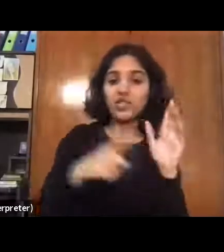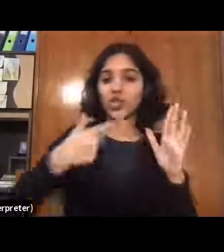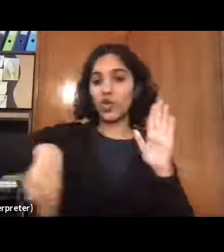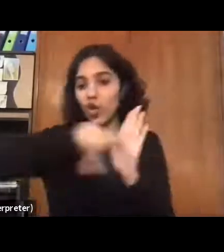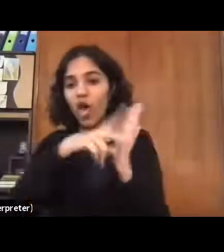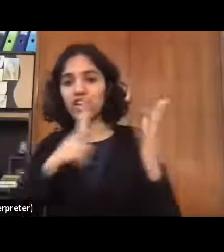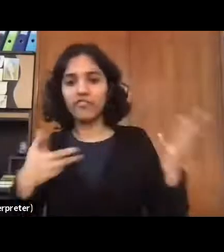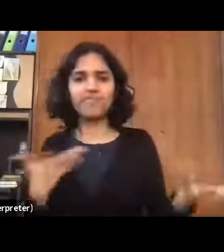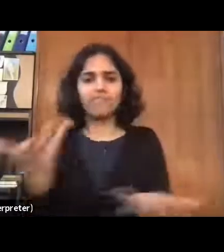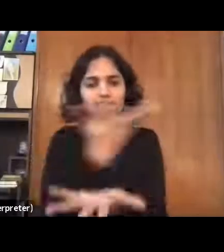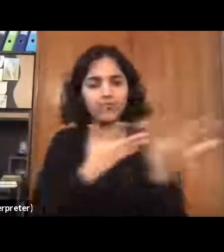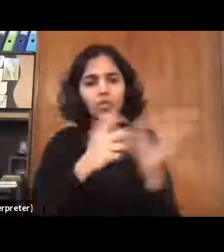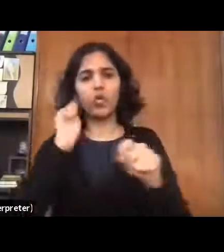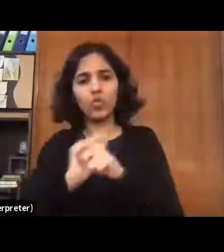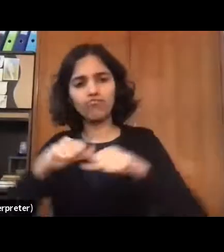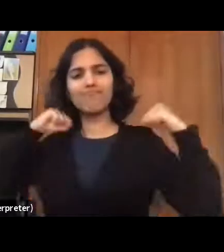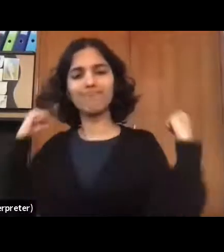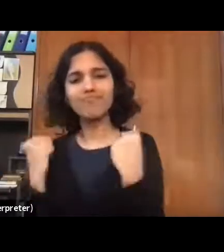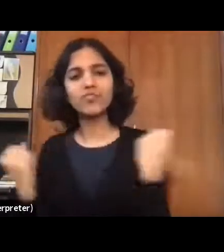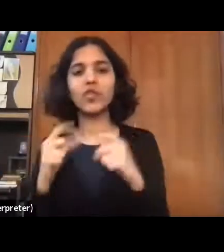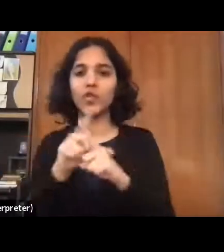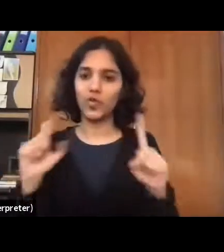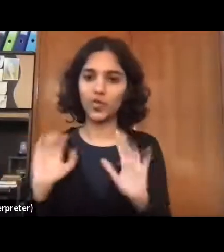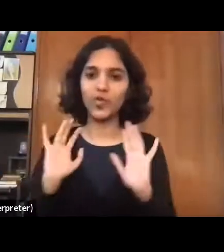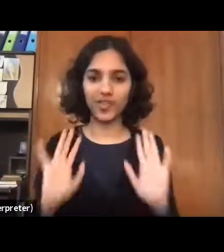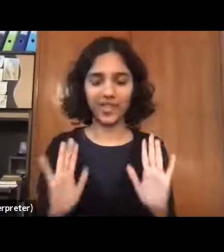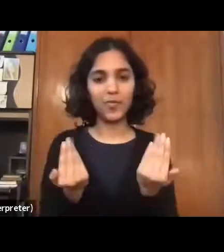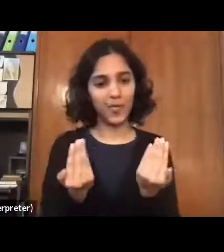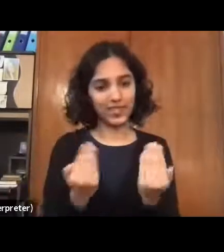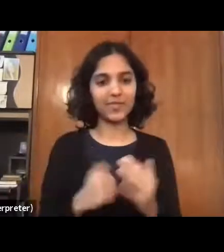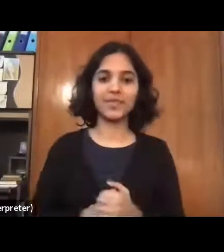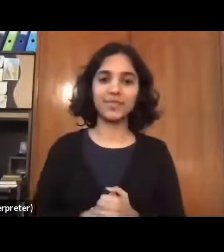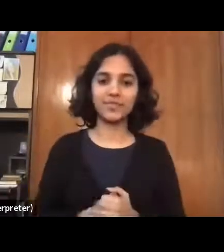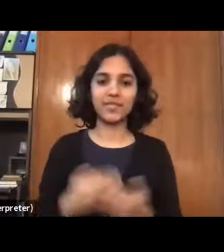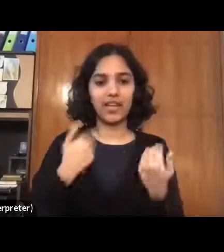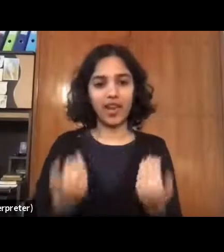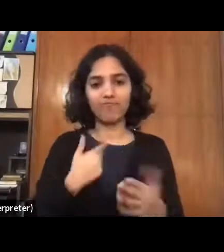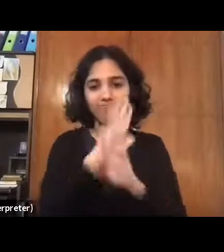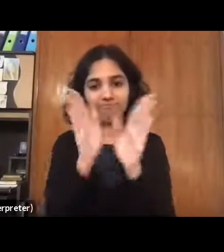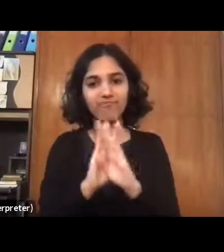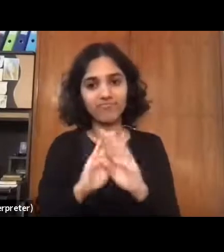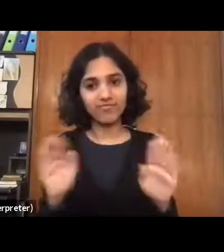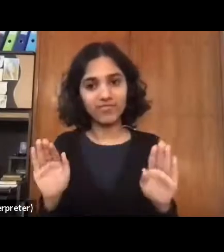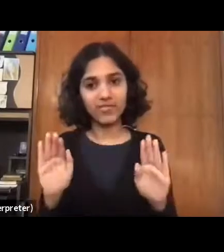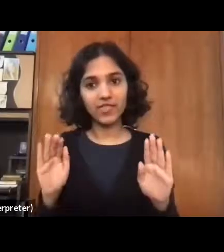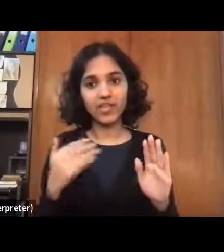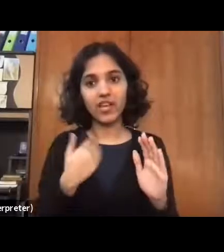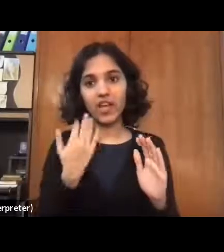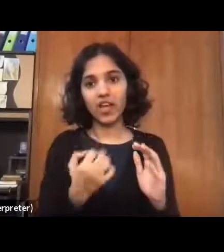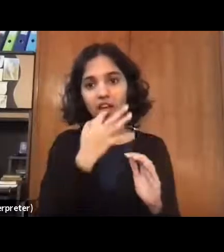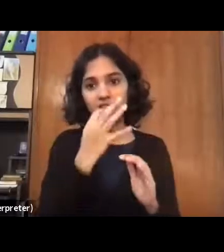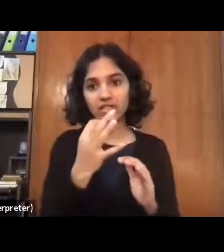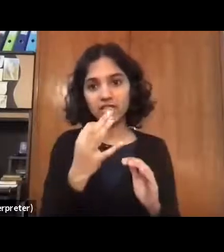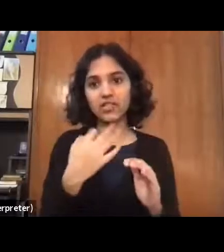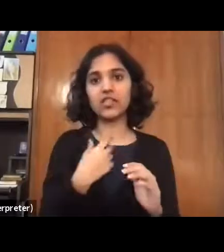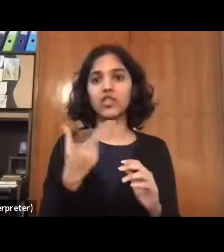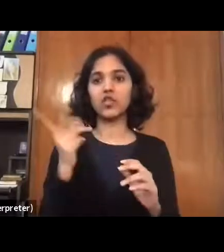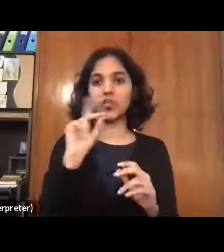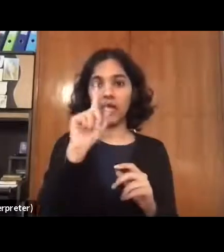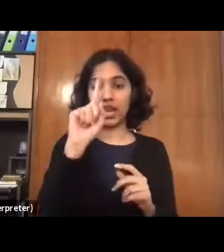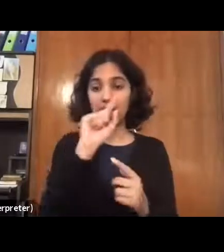we have in place. So with this, with this, I would again reiterate